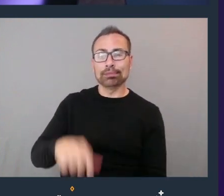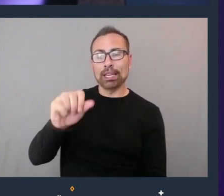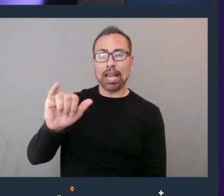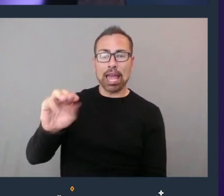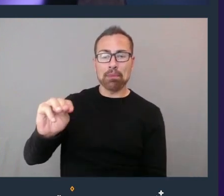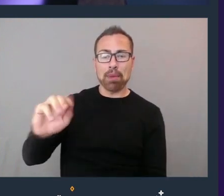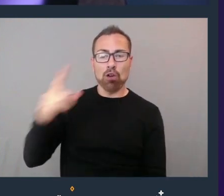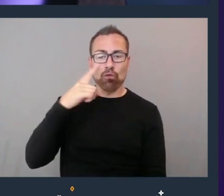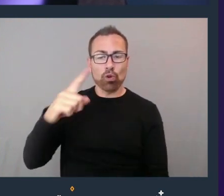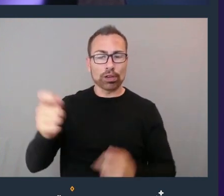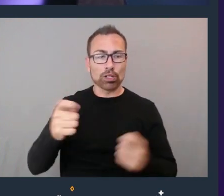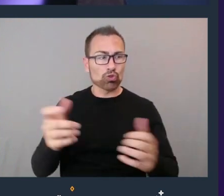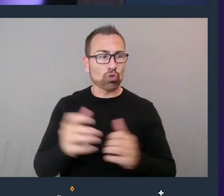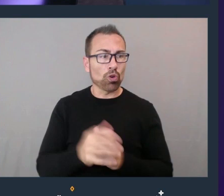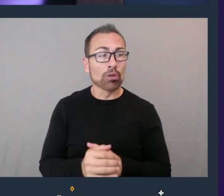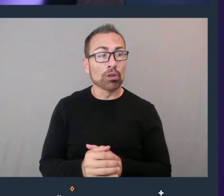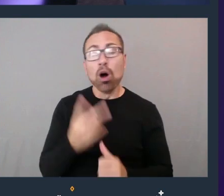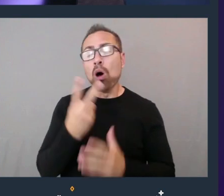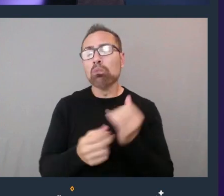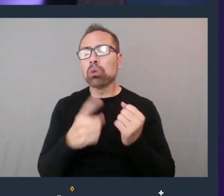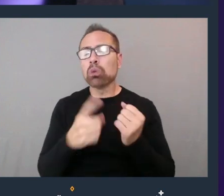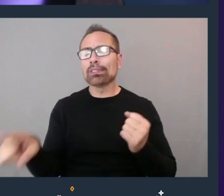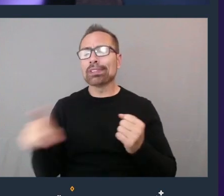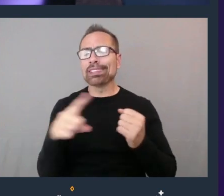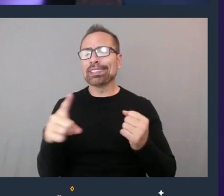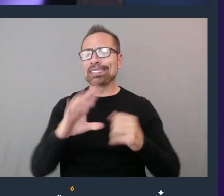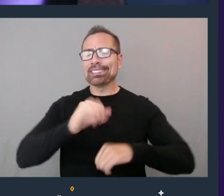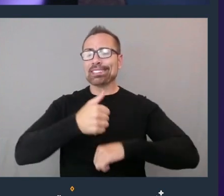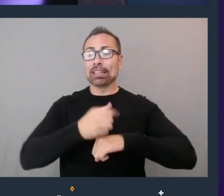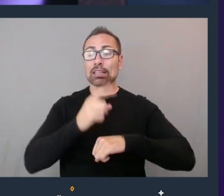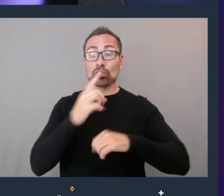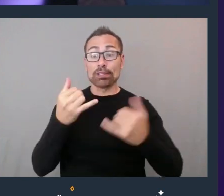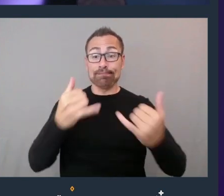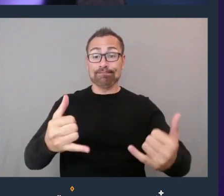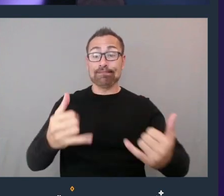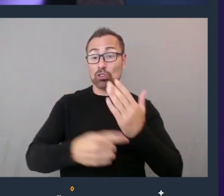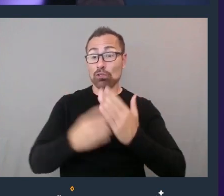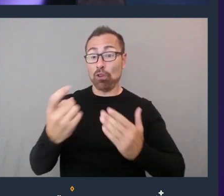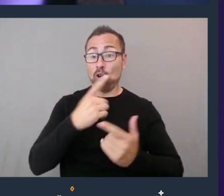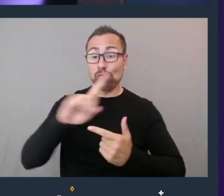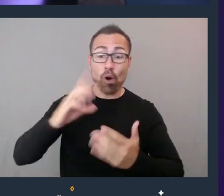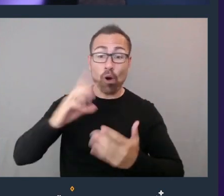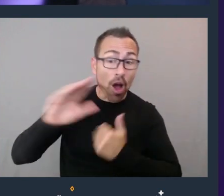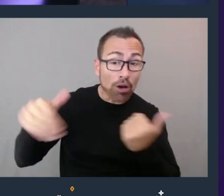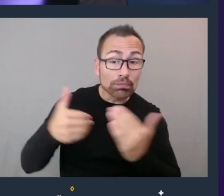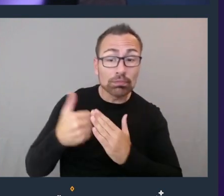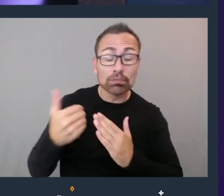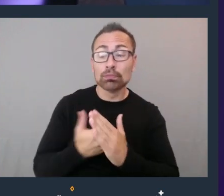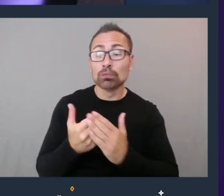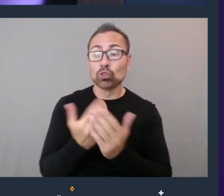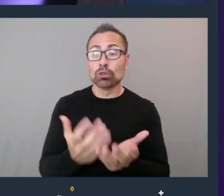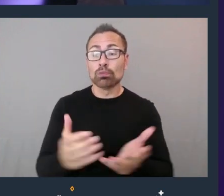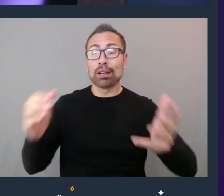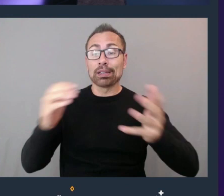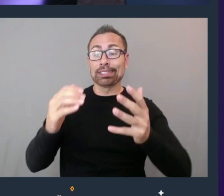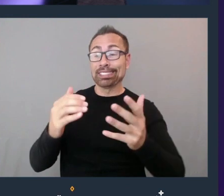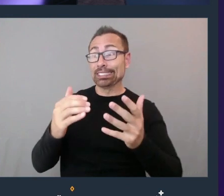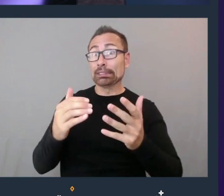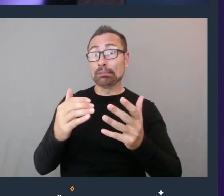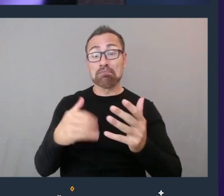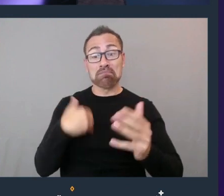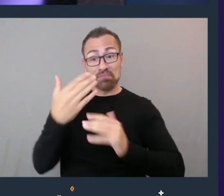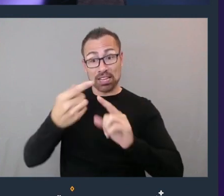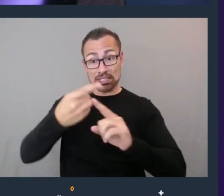We're now making both of these settings the defaults for all new buckets starting next month in April. So we will change the defaults for our Create Bucket